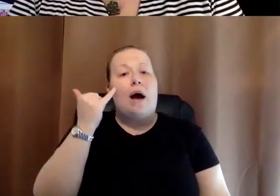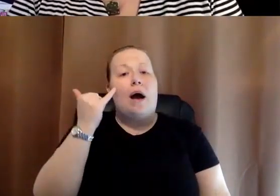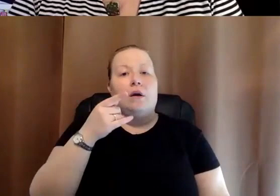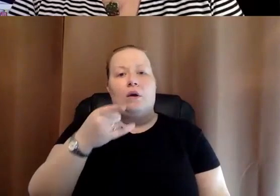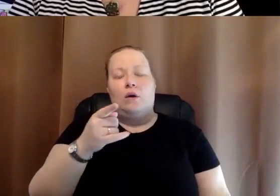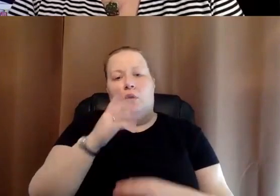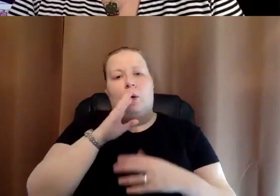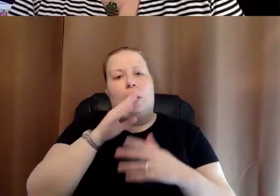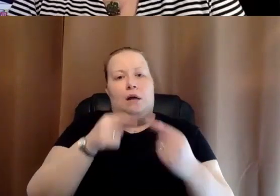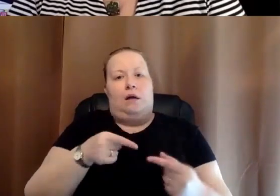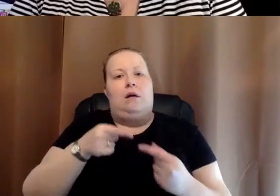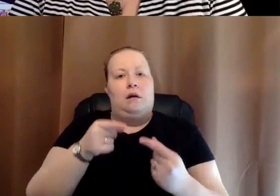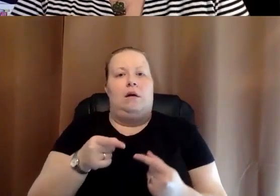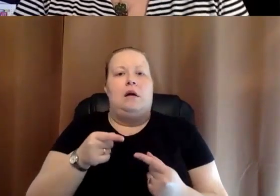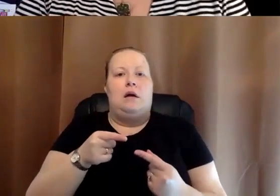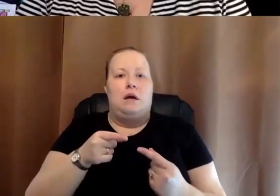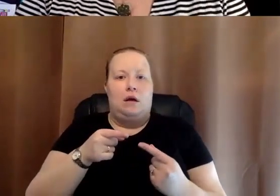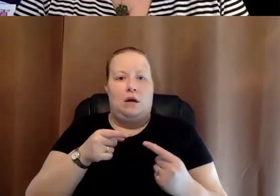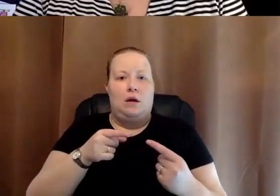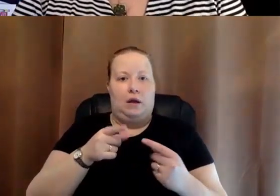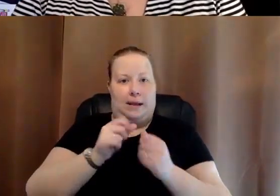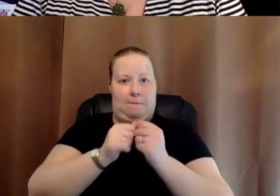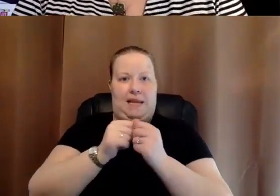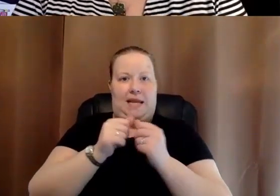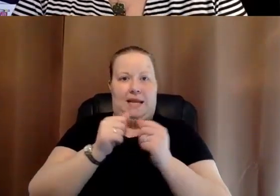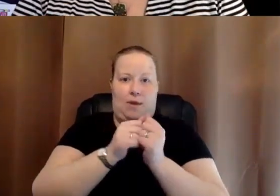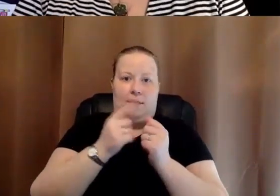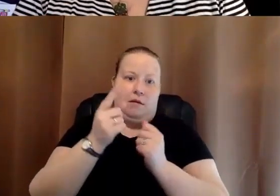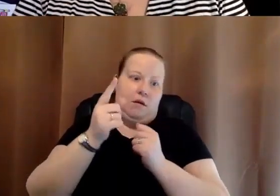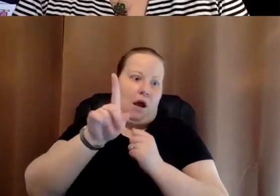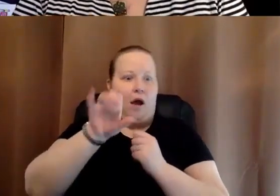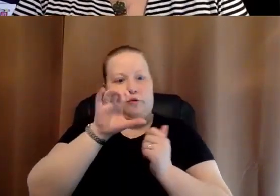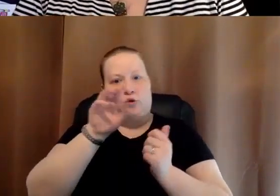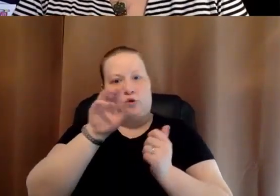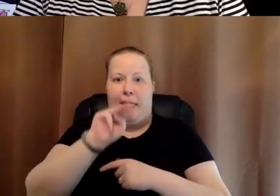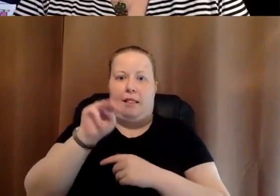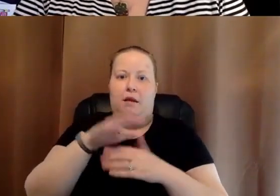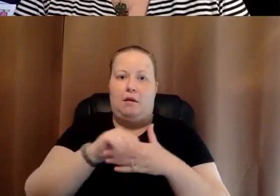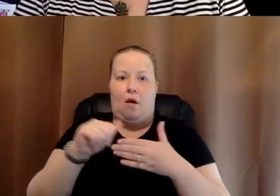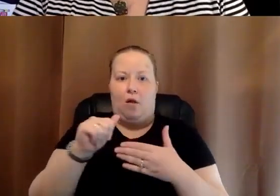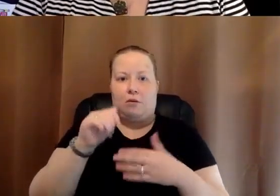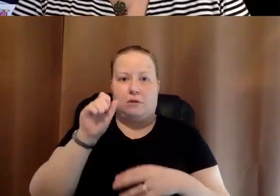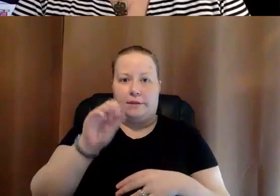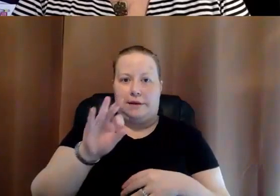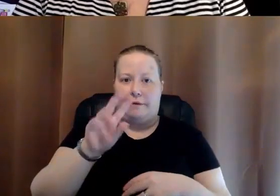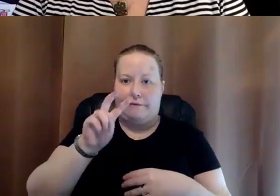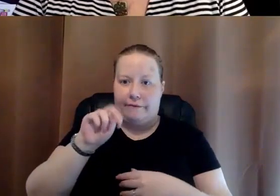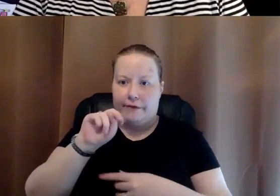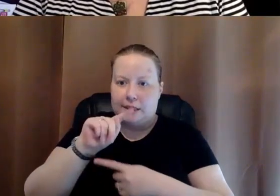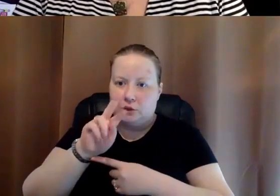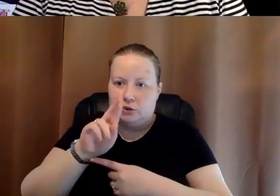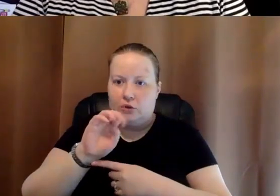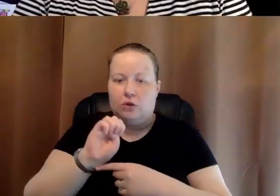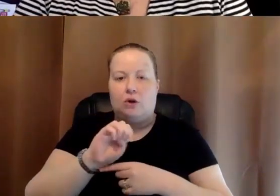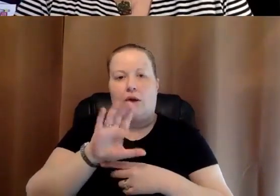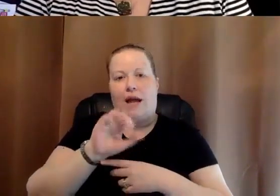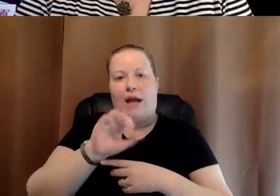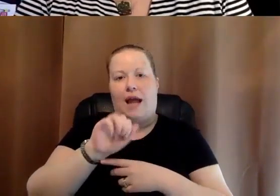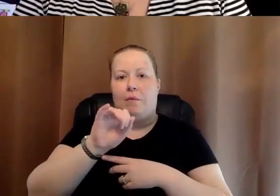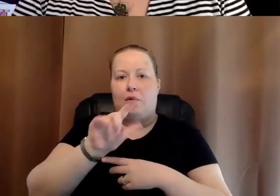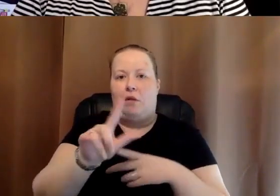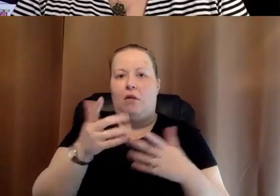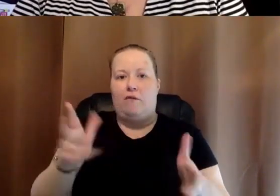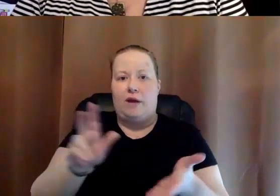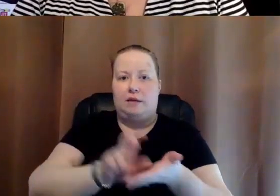hard time competing with the $100 million of ed tech venture capital that's been put into the sort